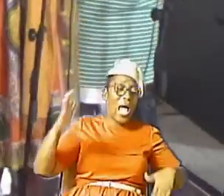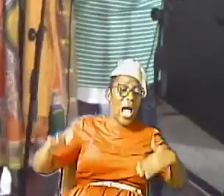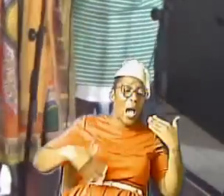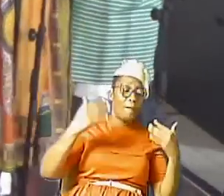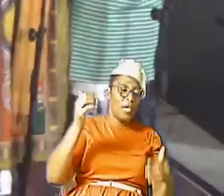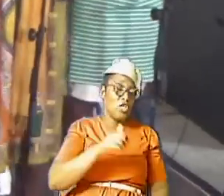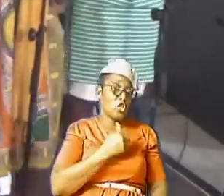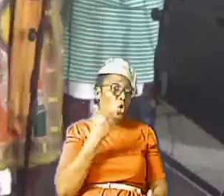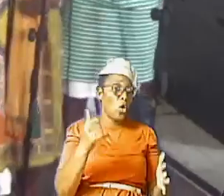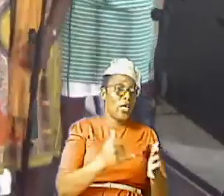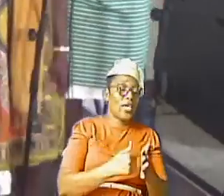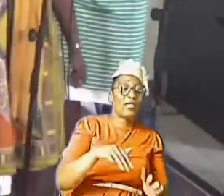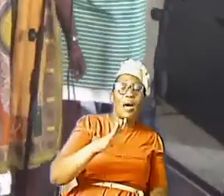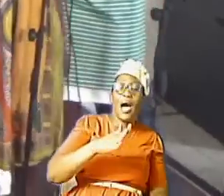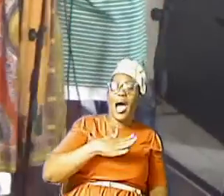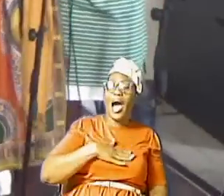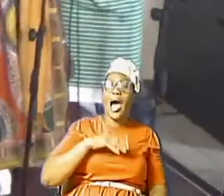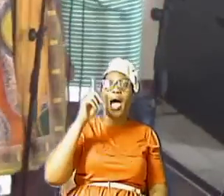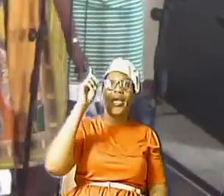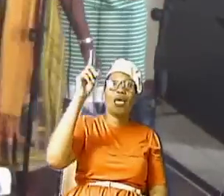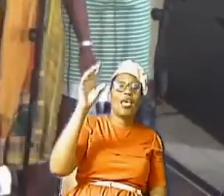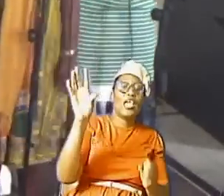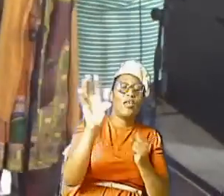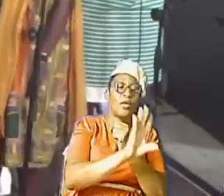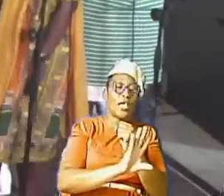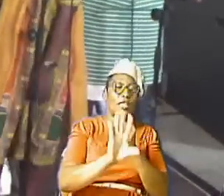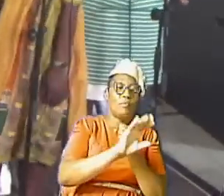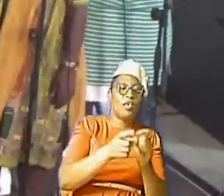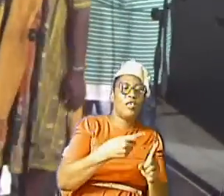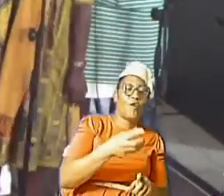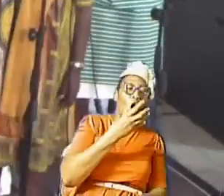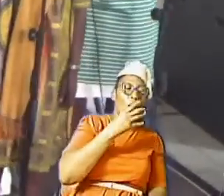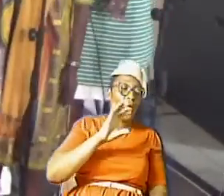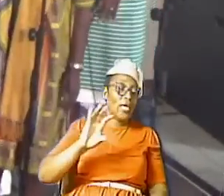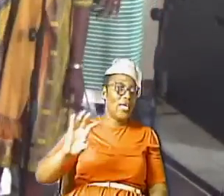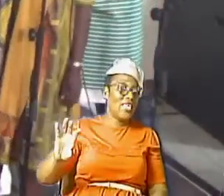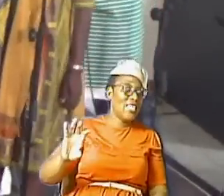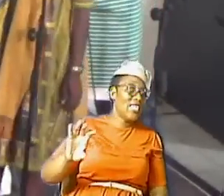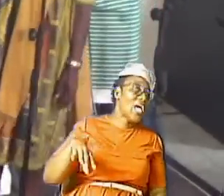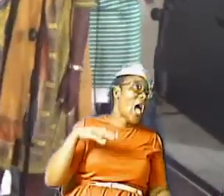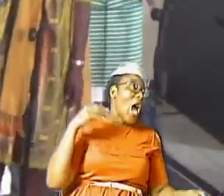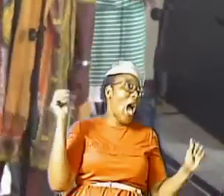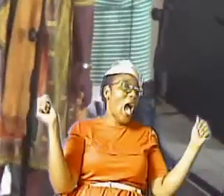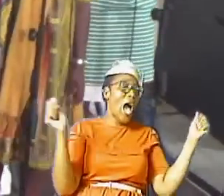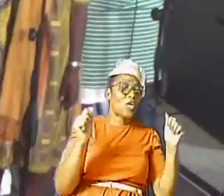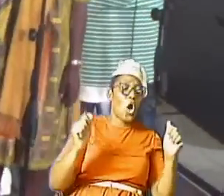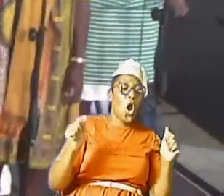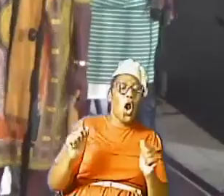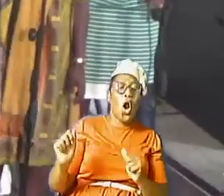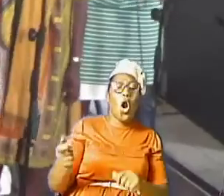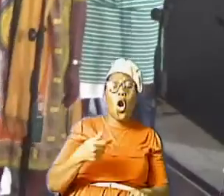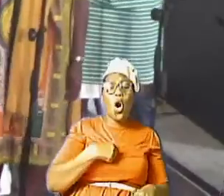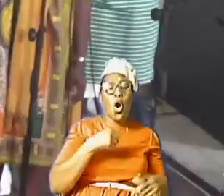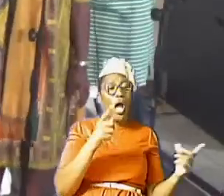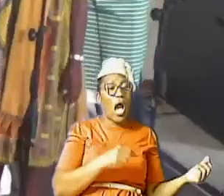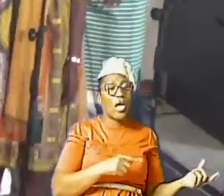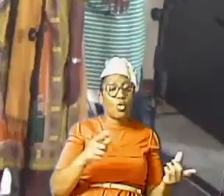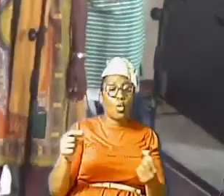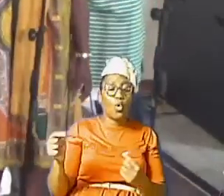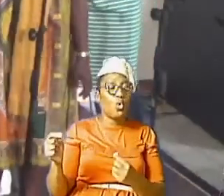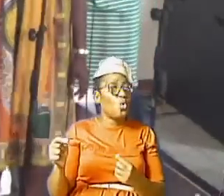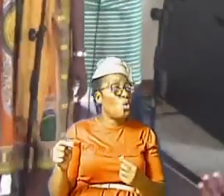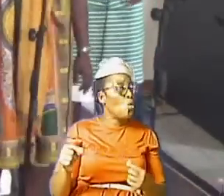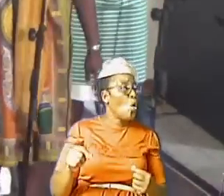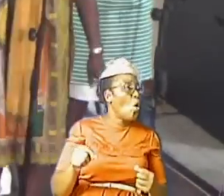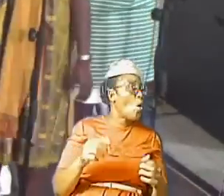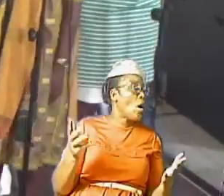is my happy soul. He's mine. He's protected me from the heat and